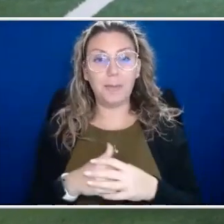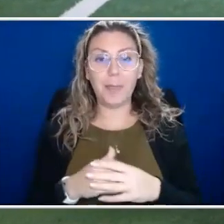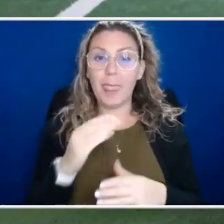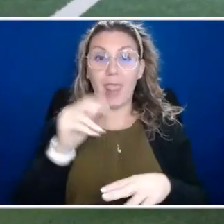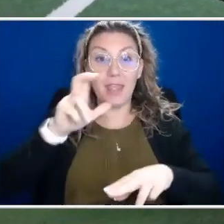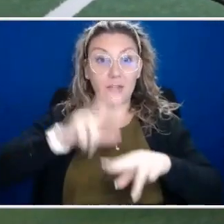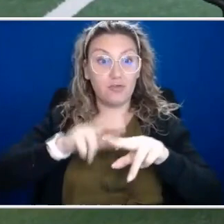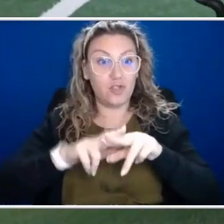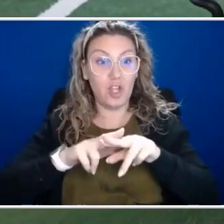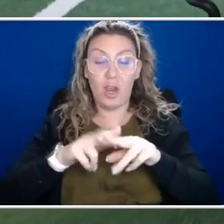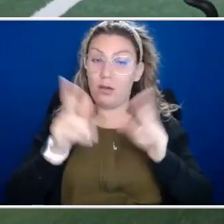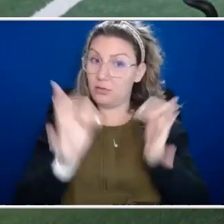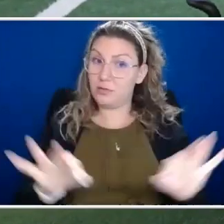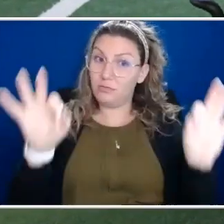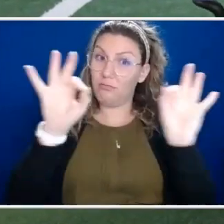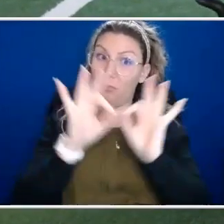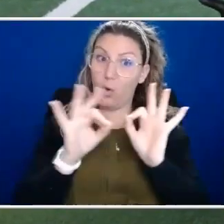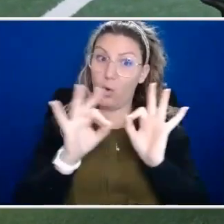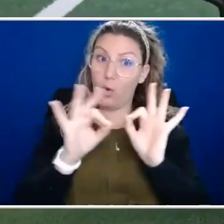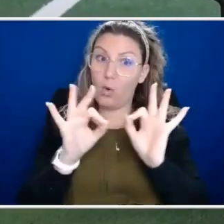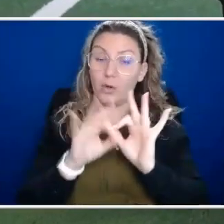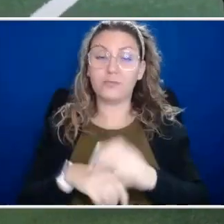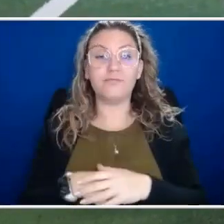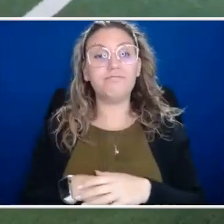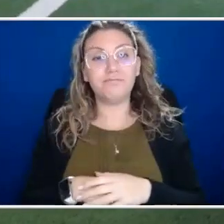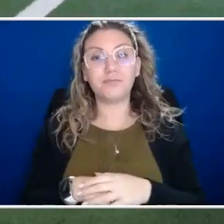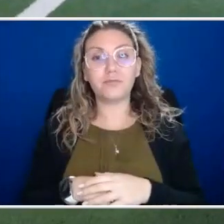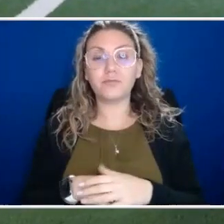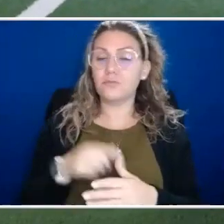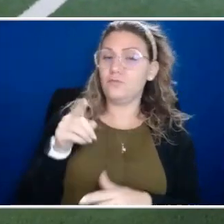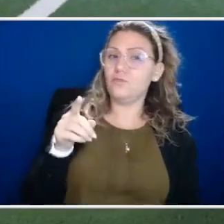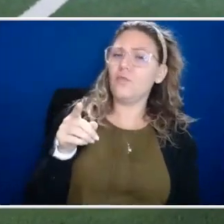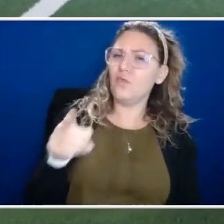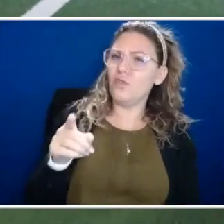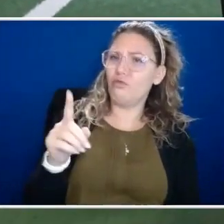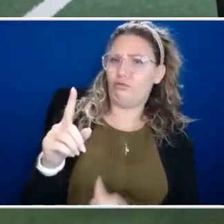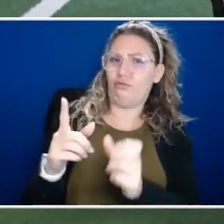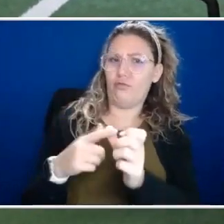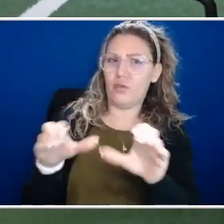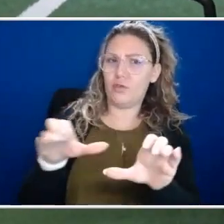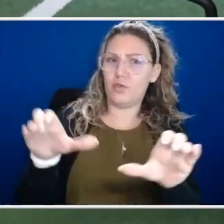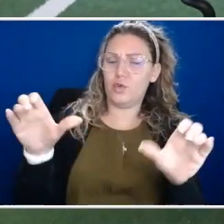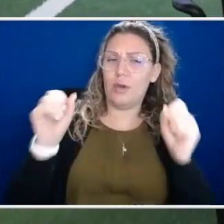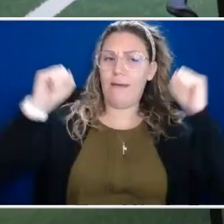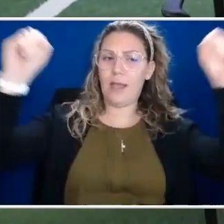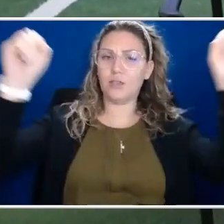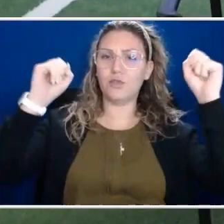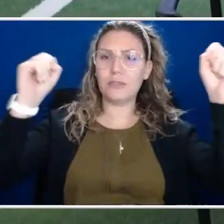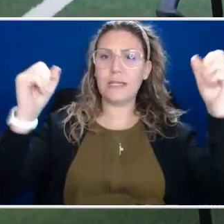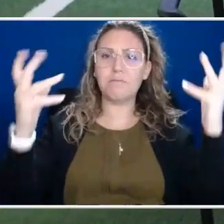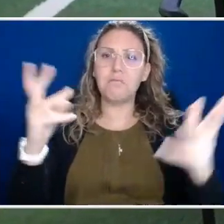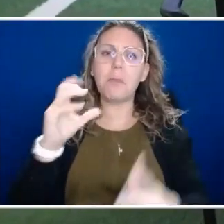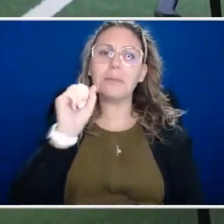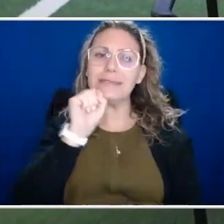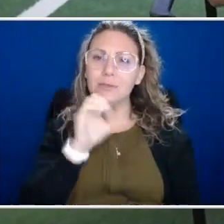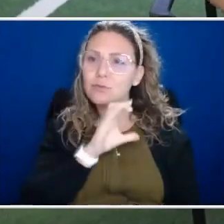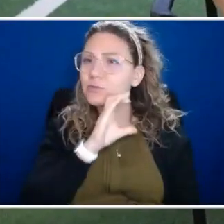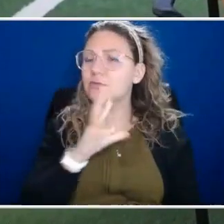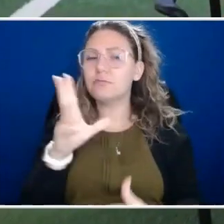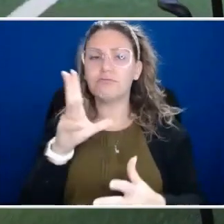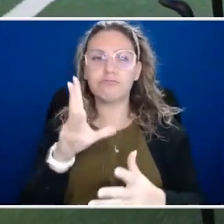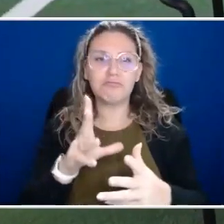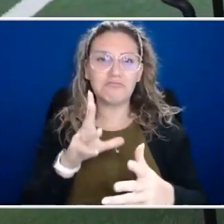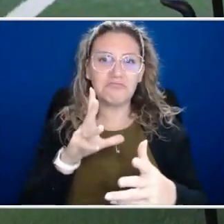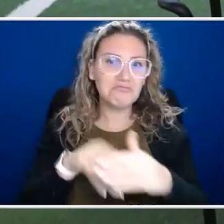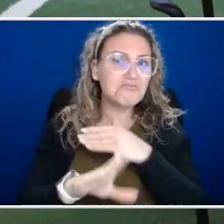So, Joey, you would first do this exercise when you have a senior coming in for one of your sessions. So show us how